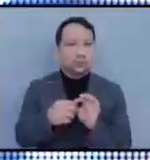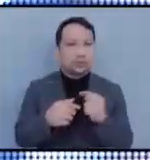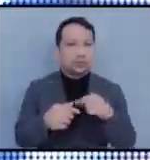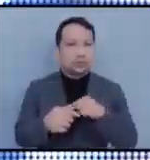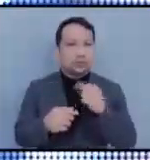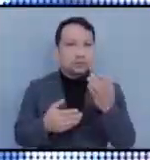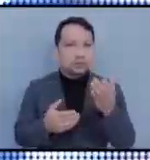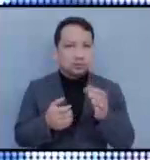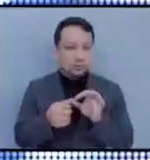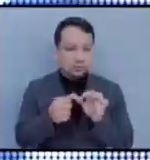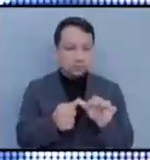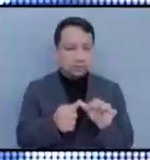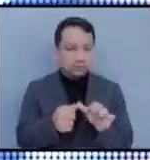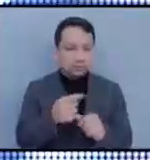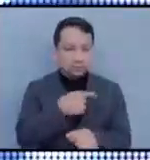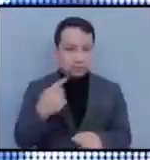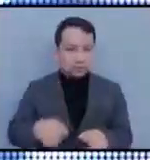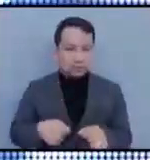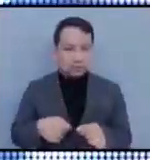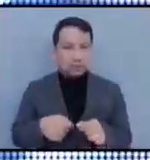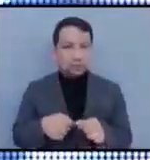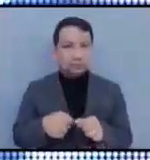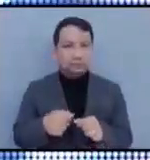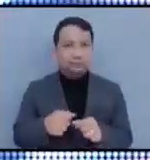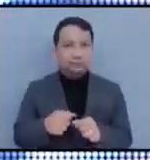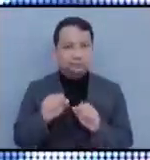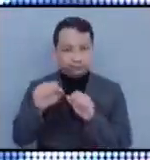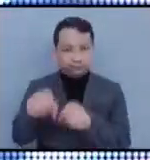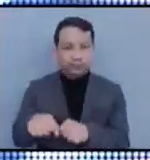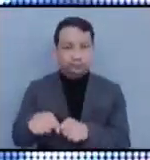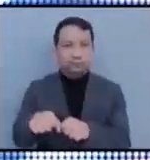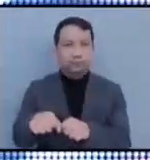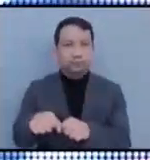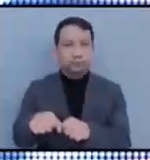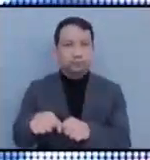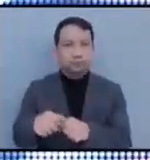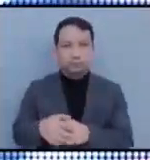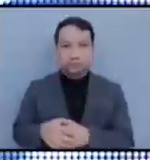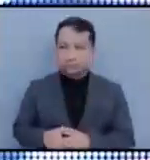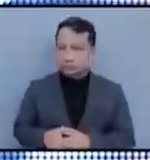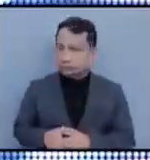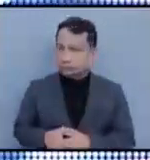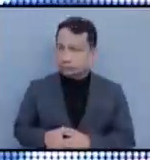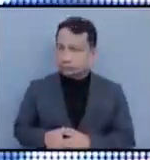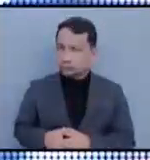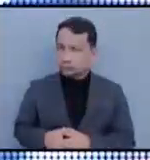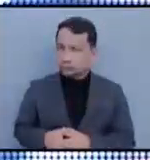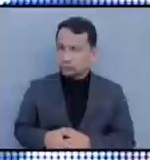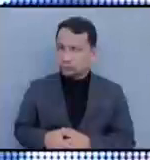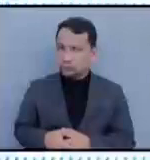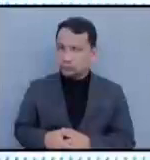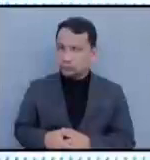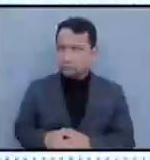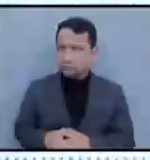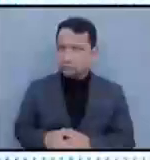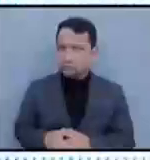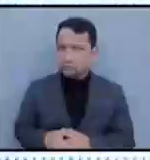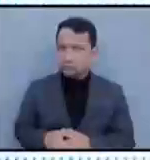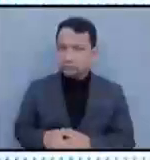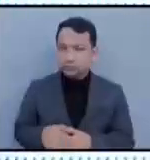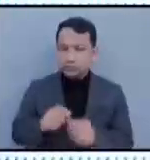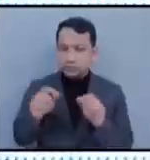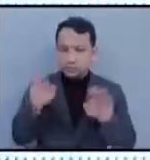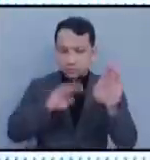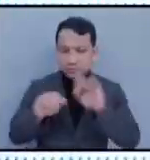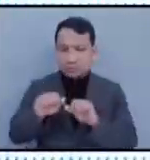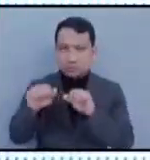the South China Sea and keep stirring up trouble in this sea area so